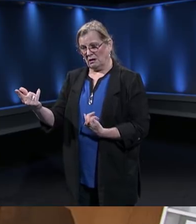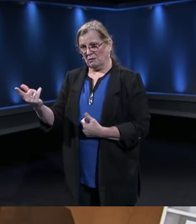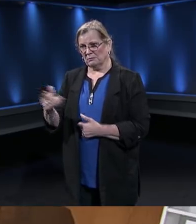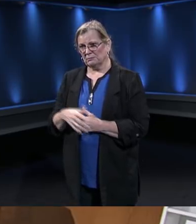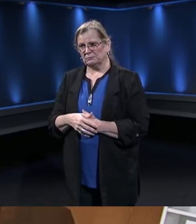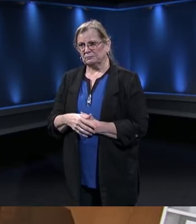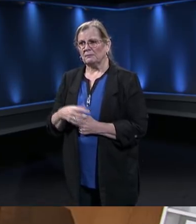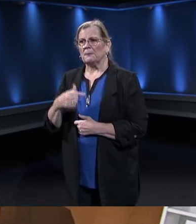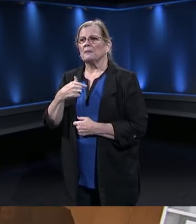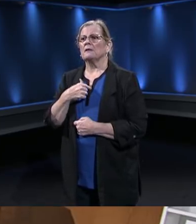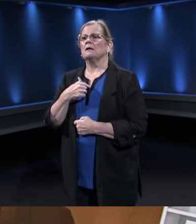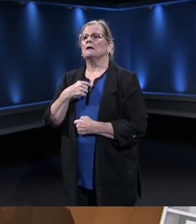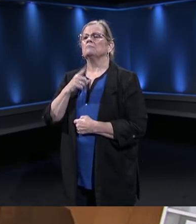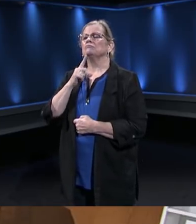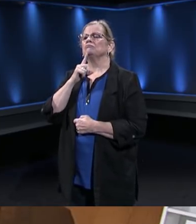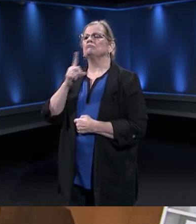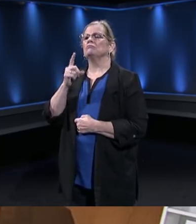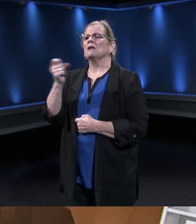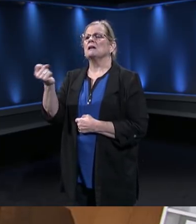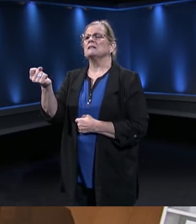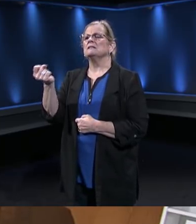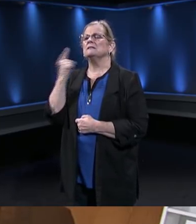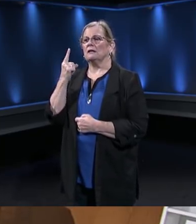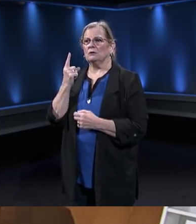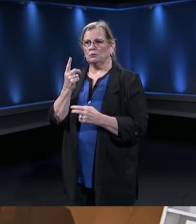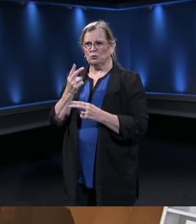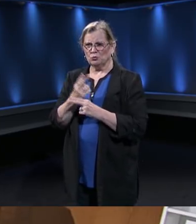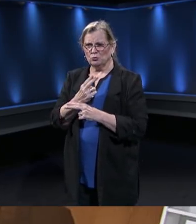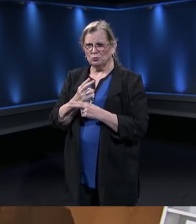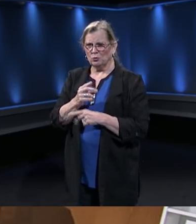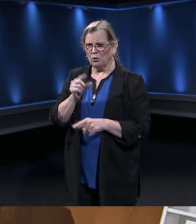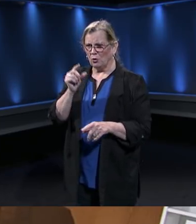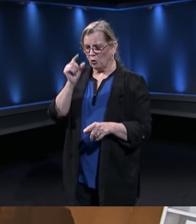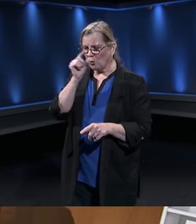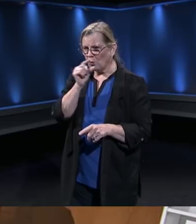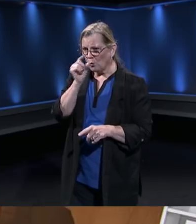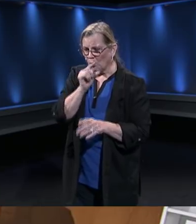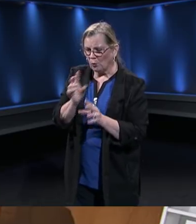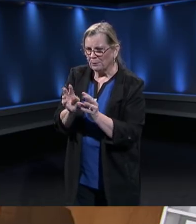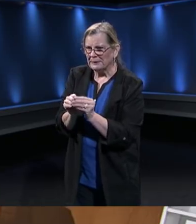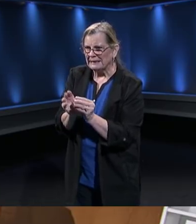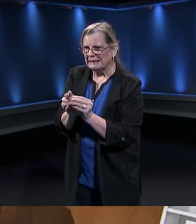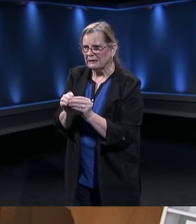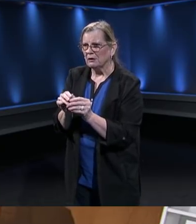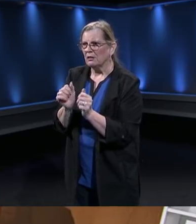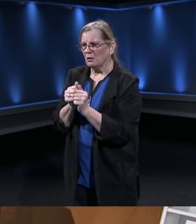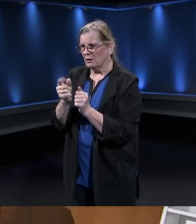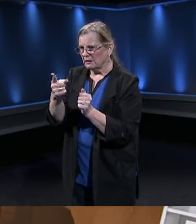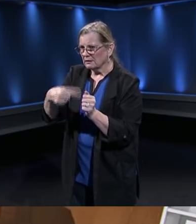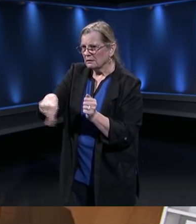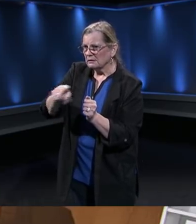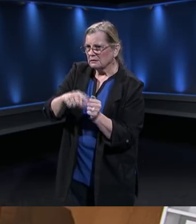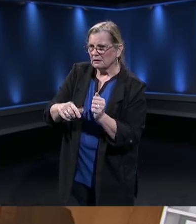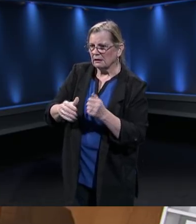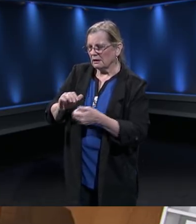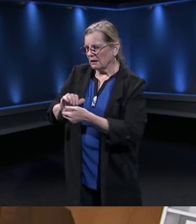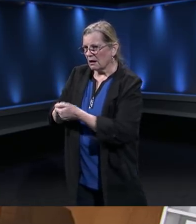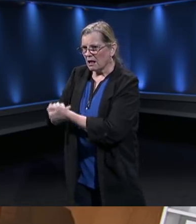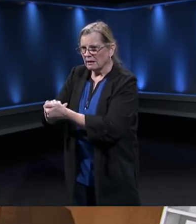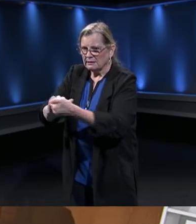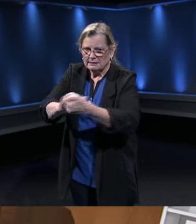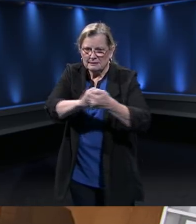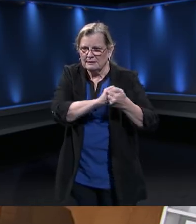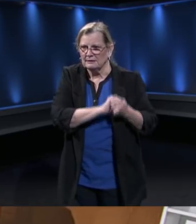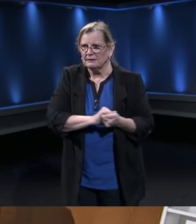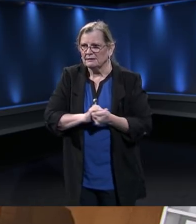excited this year to start using Google Meet, as a lot of my colleagues did that in the spring, and they were, have great things to say